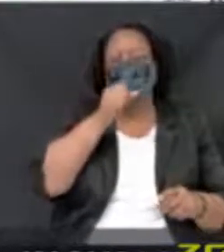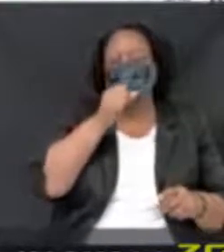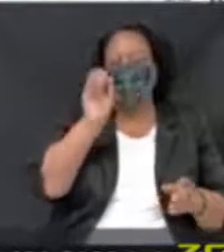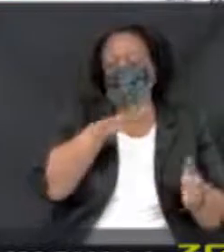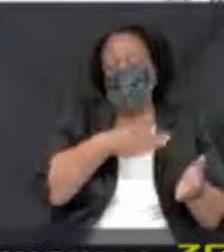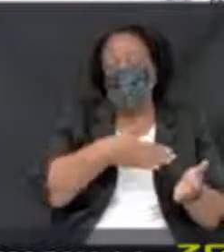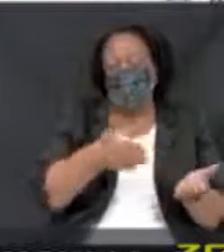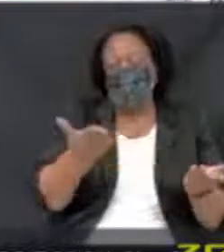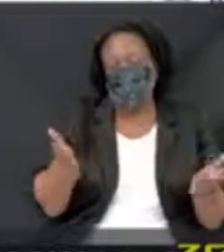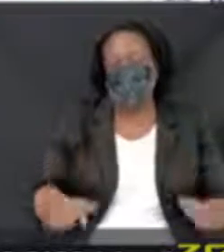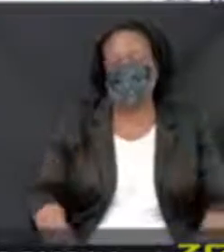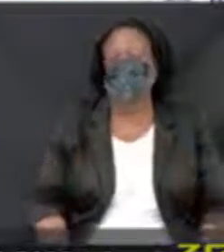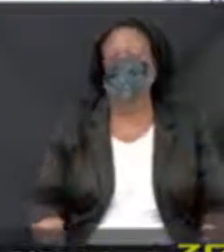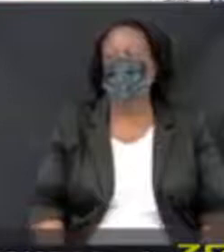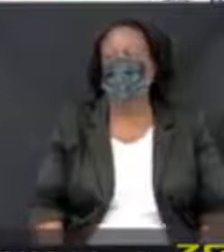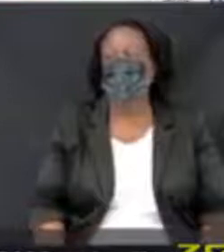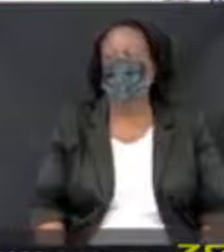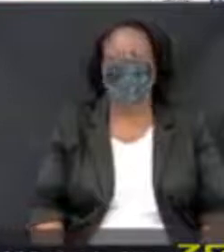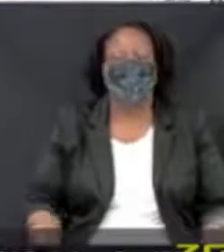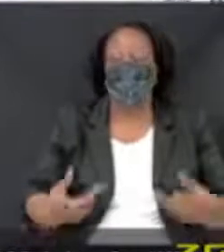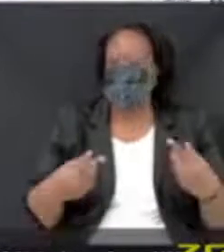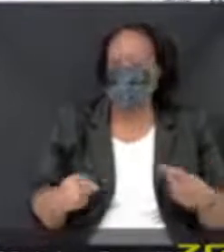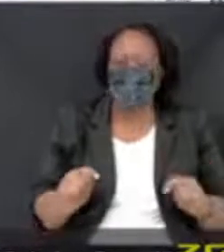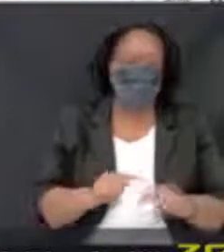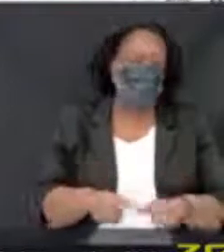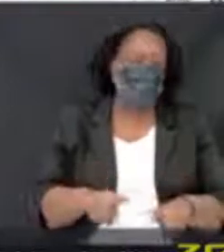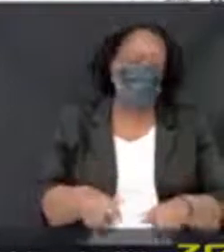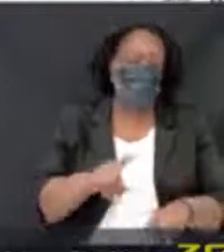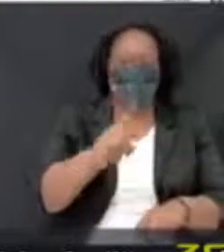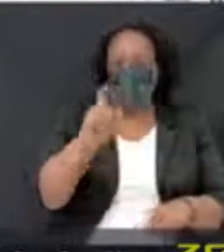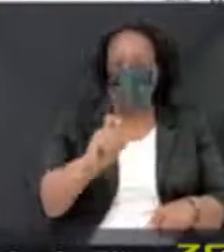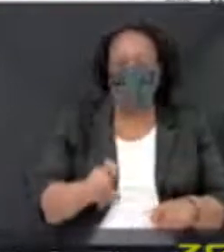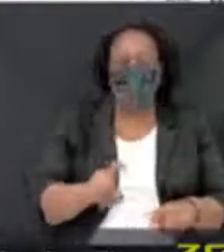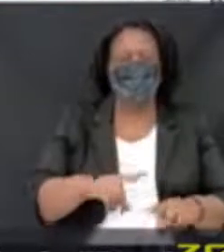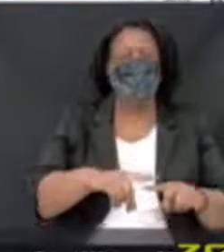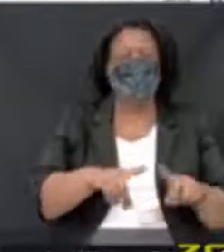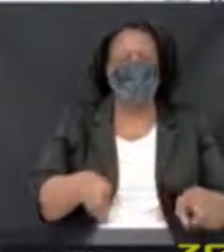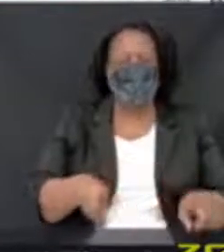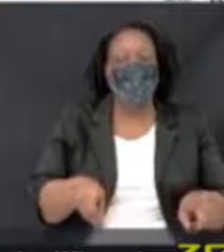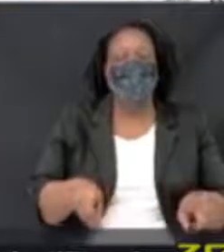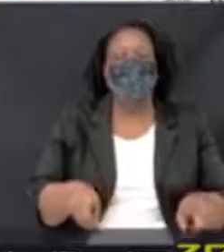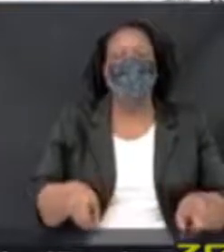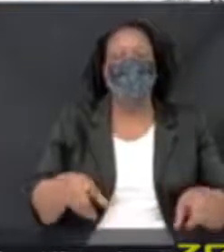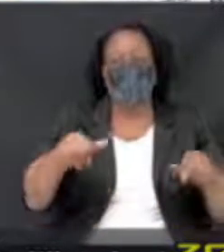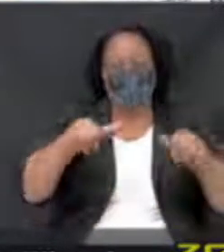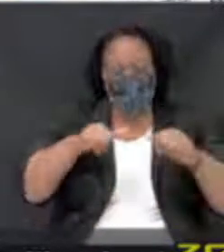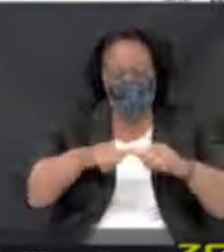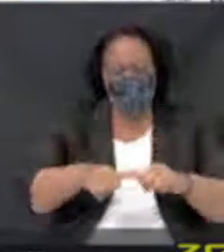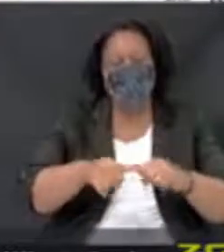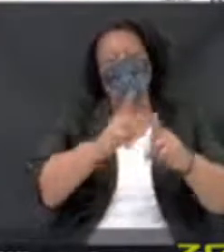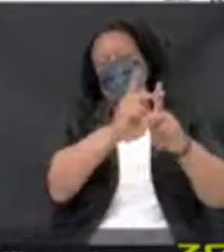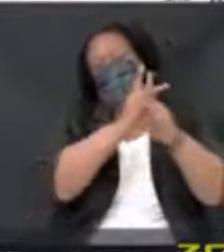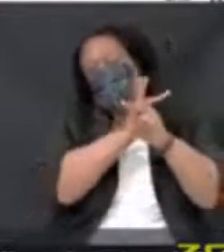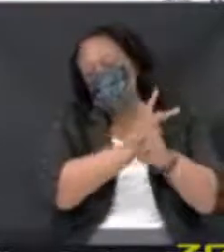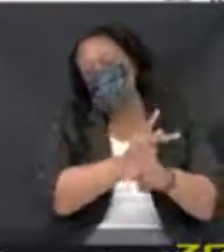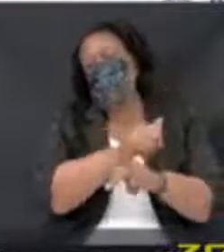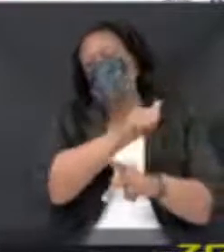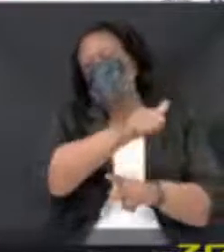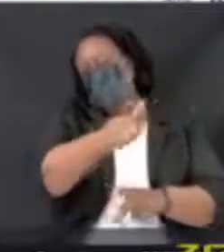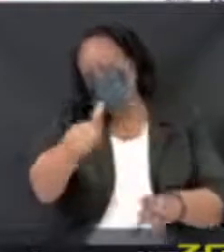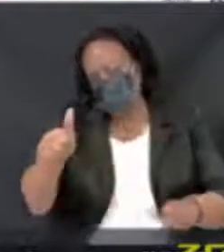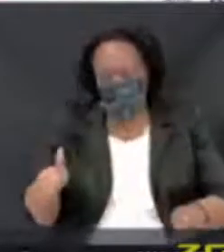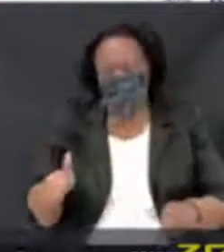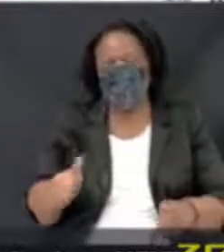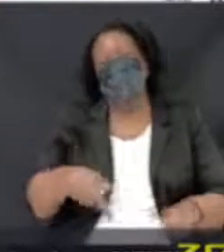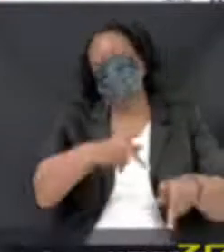so you can try and ask as many questions as possible, but the rules remain the same. We need to protect the